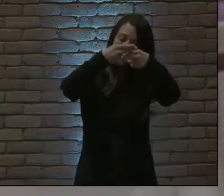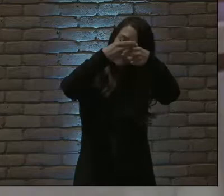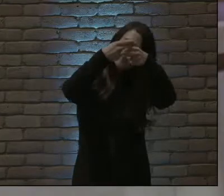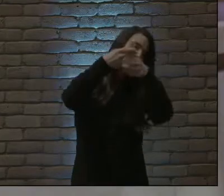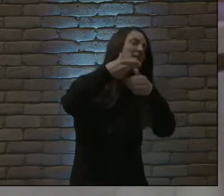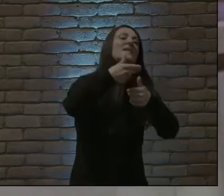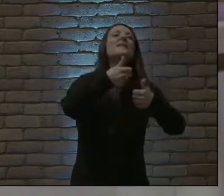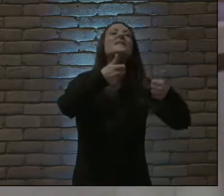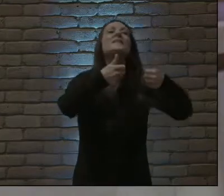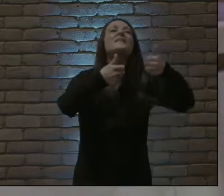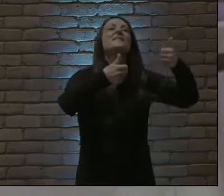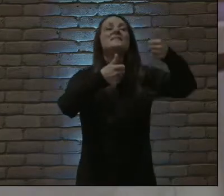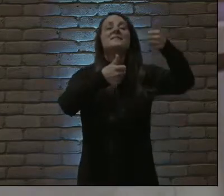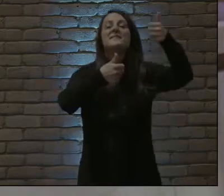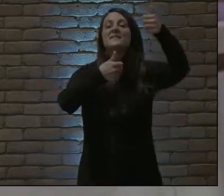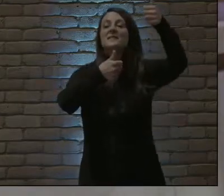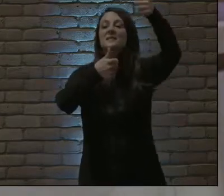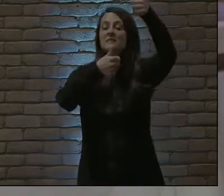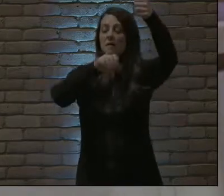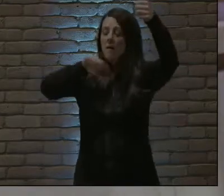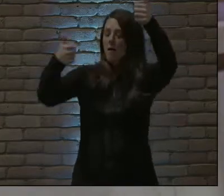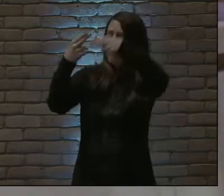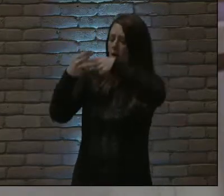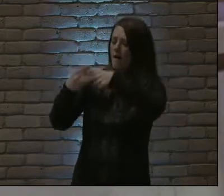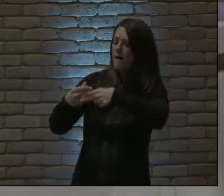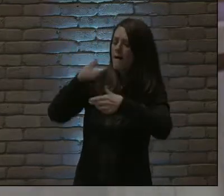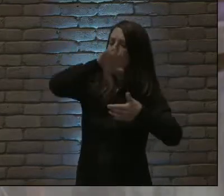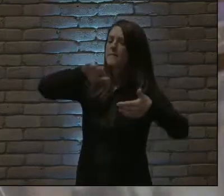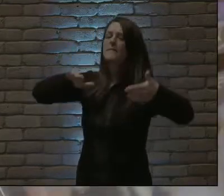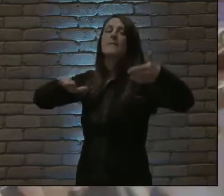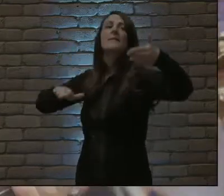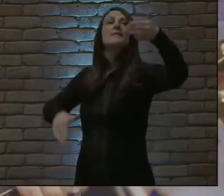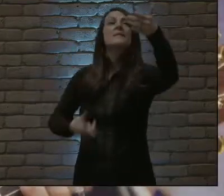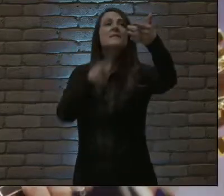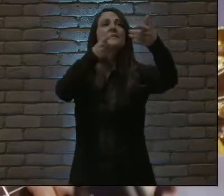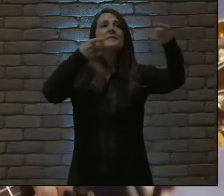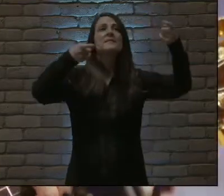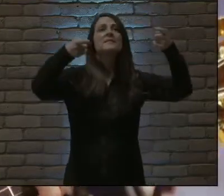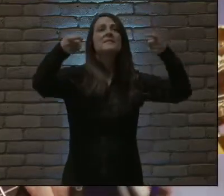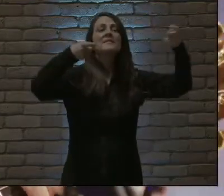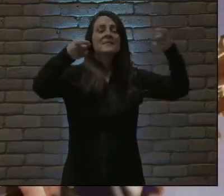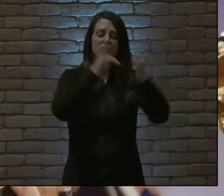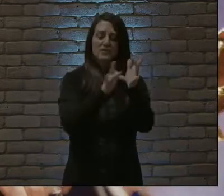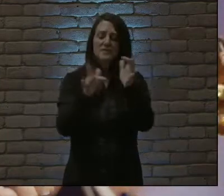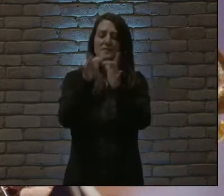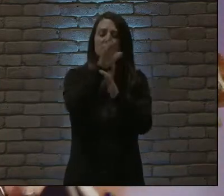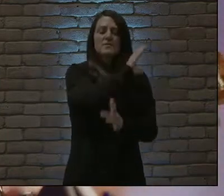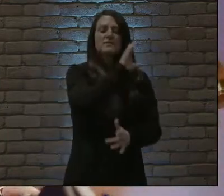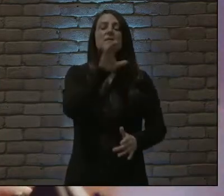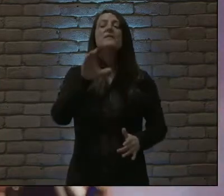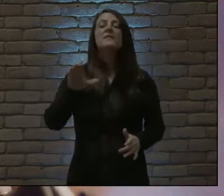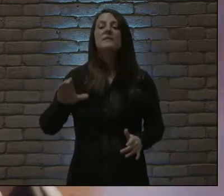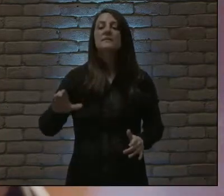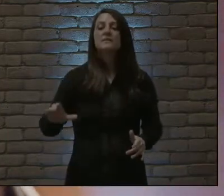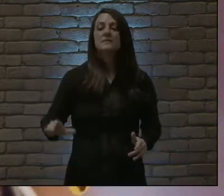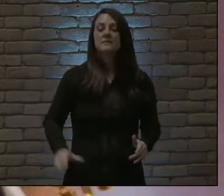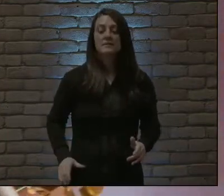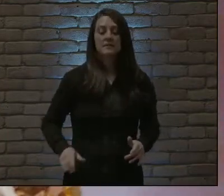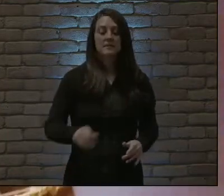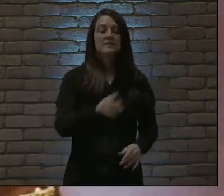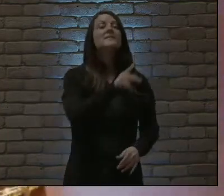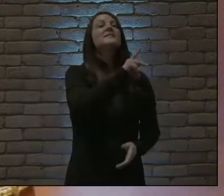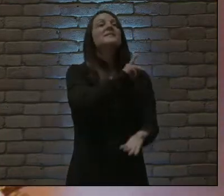name that reigns above all others, Jesus